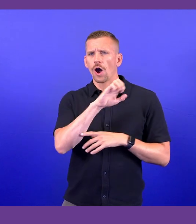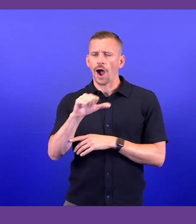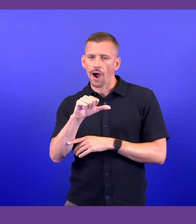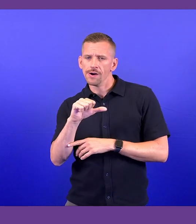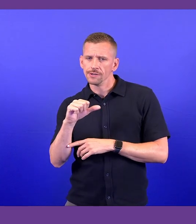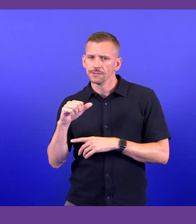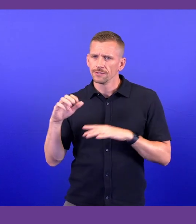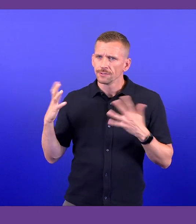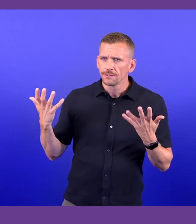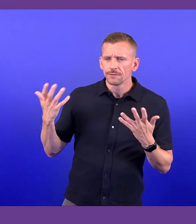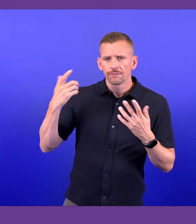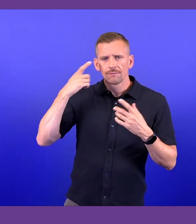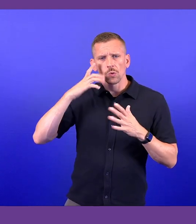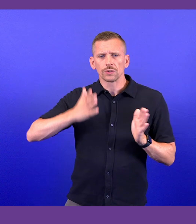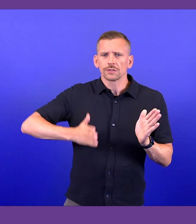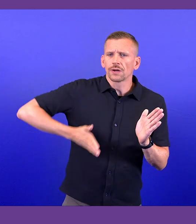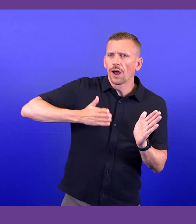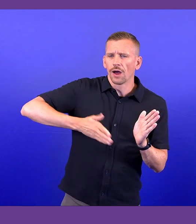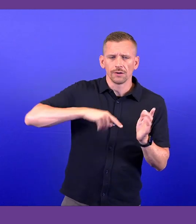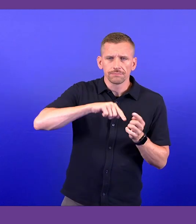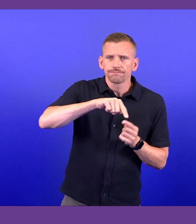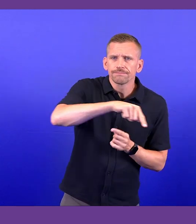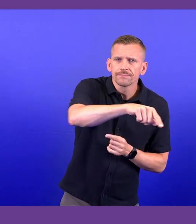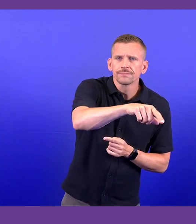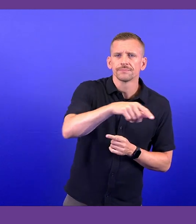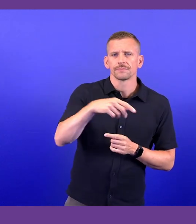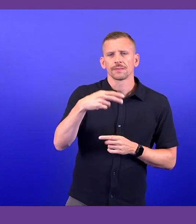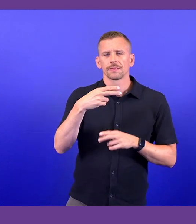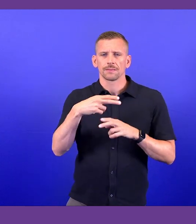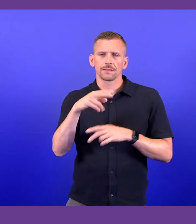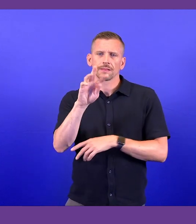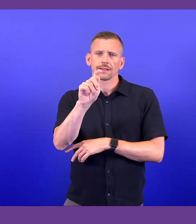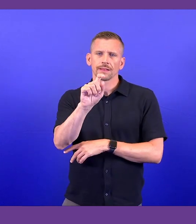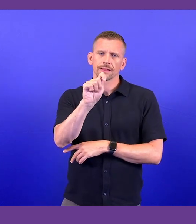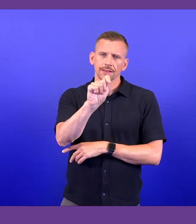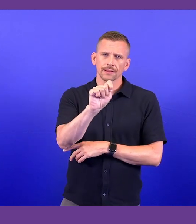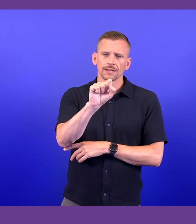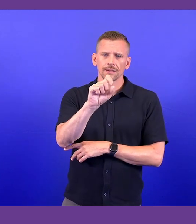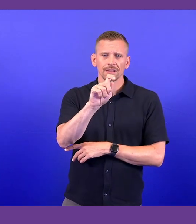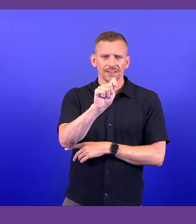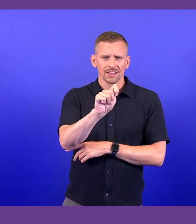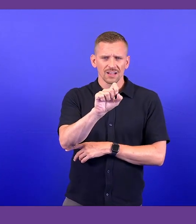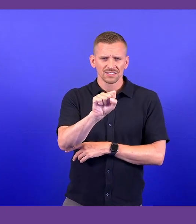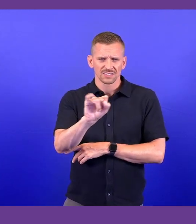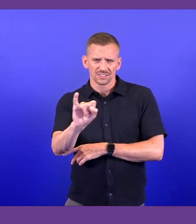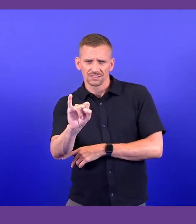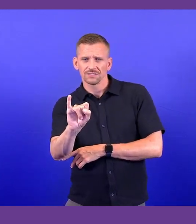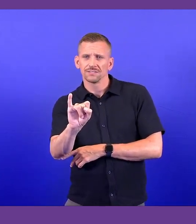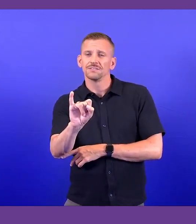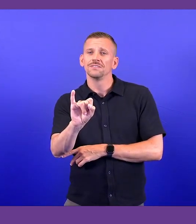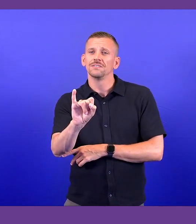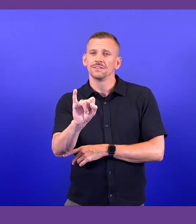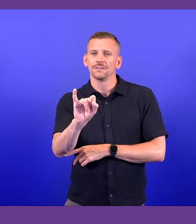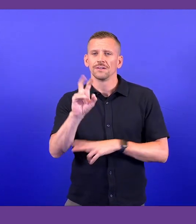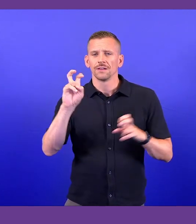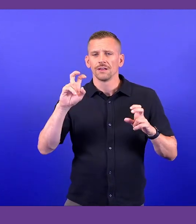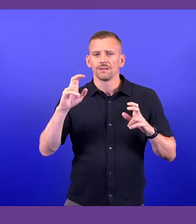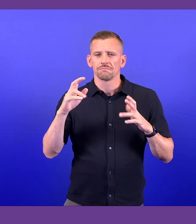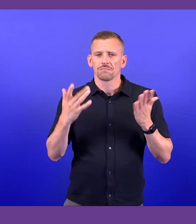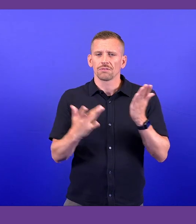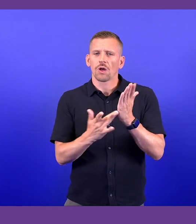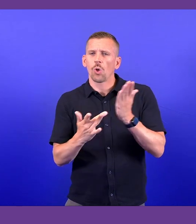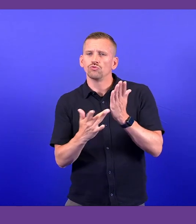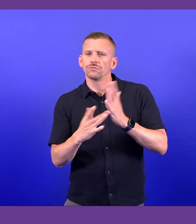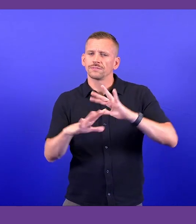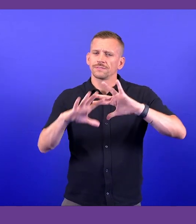a rule called TSI, Specification Technique d'Interopérabilité, that means technical specification for interoperability, that was issued a